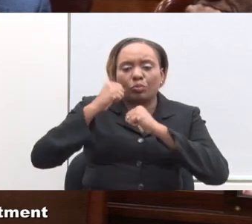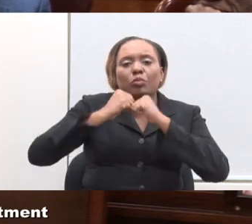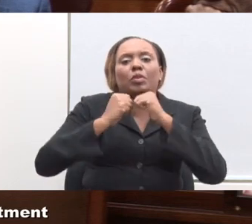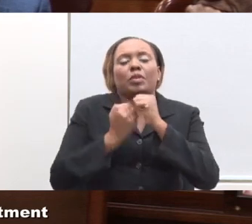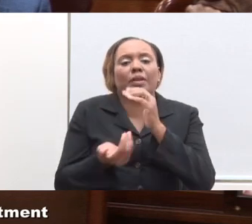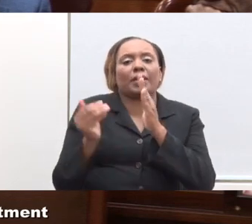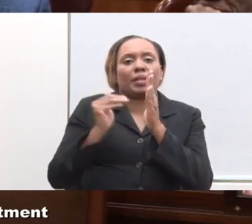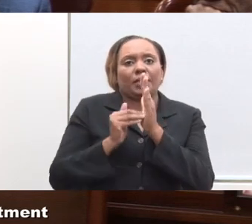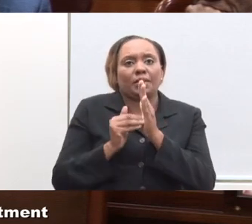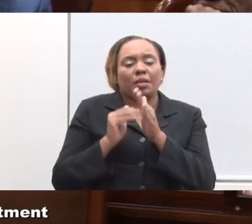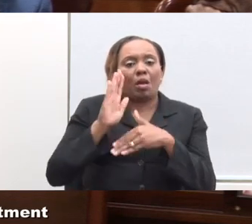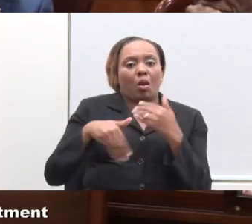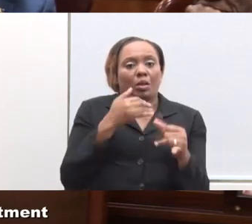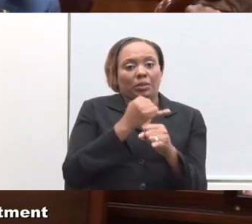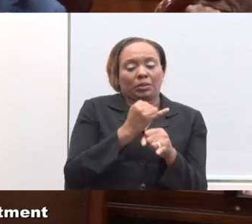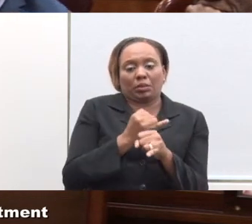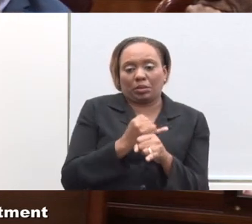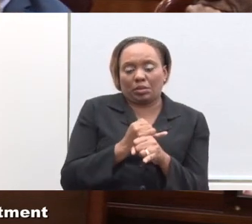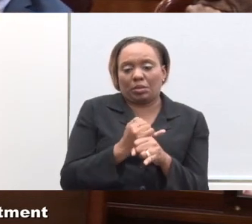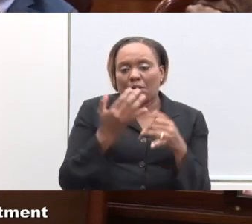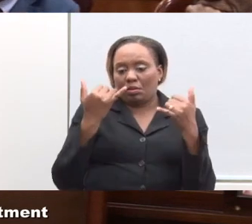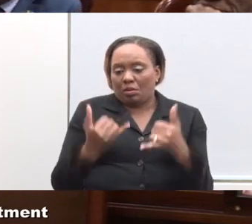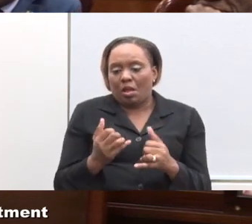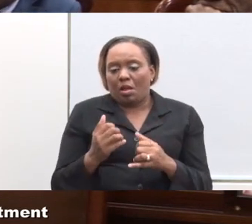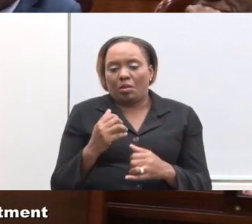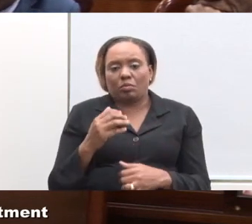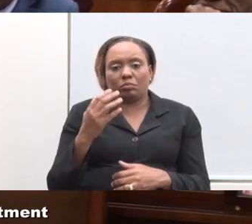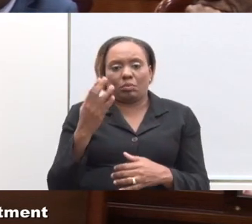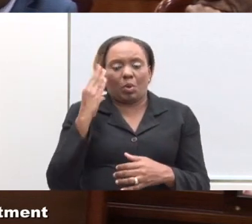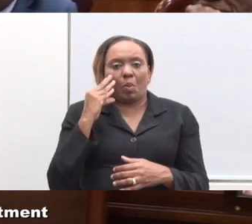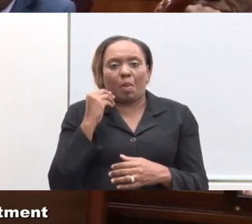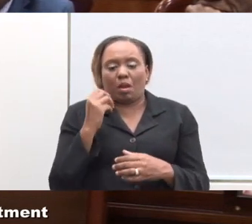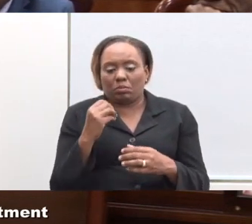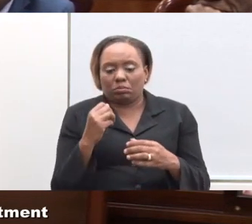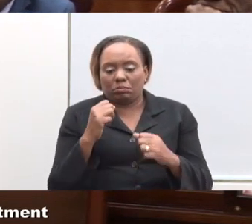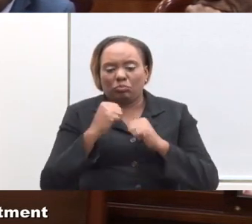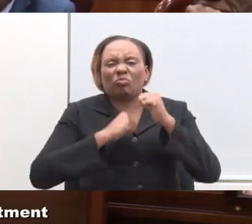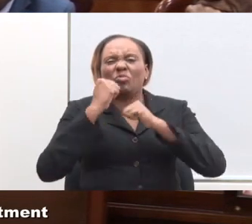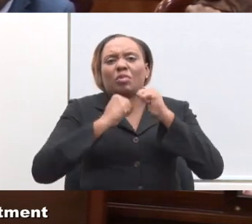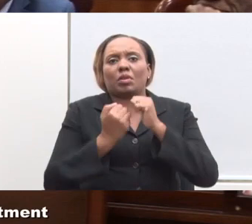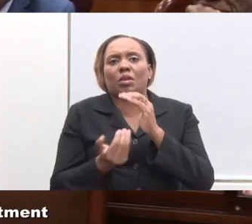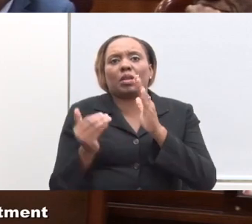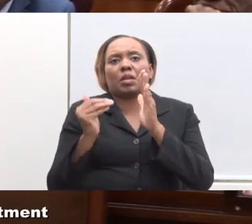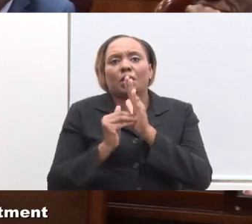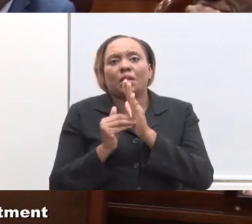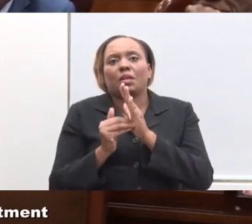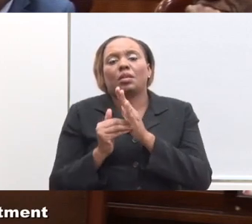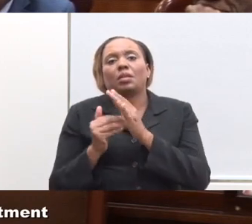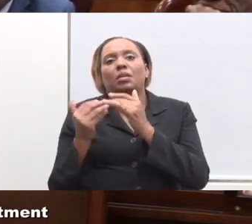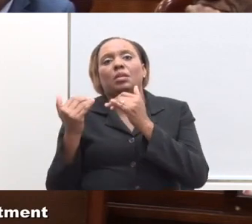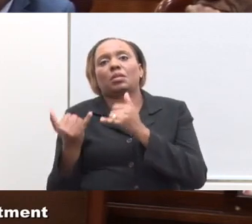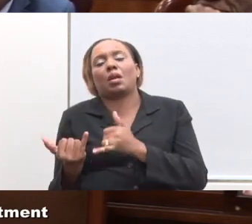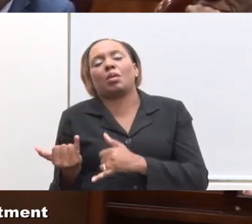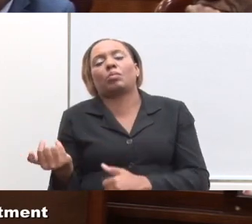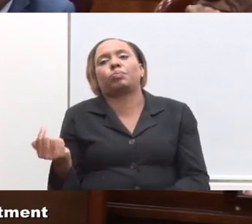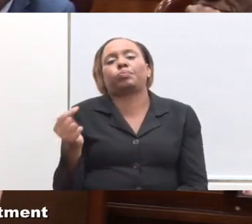institutions who face restructuring faced a year of losses only to return to a year of